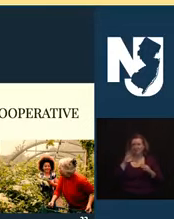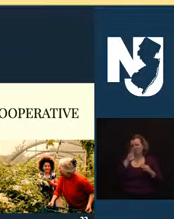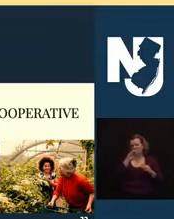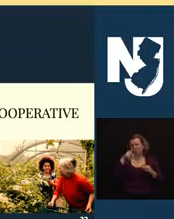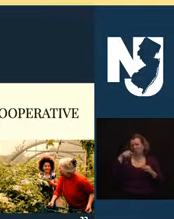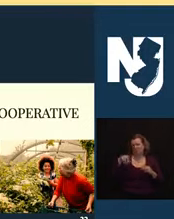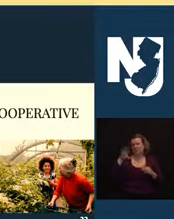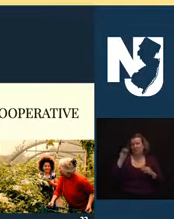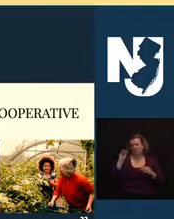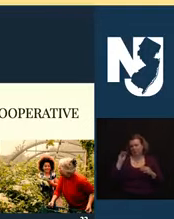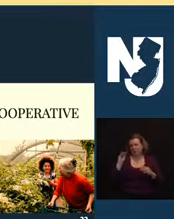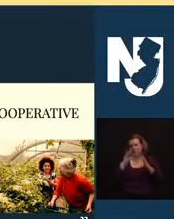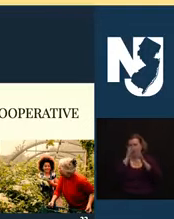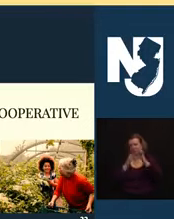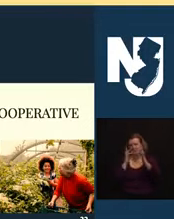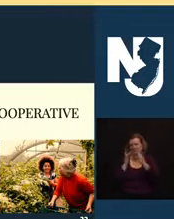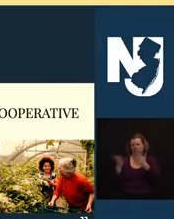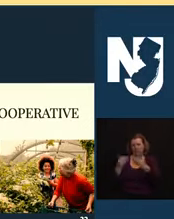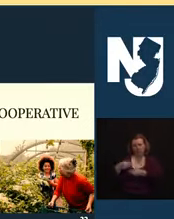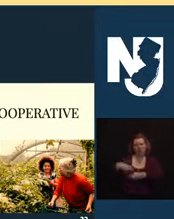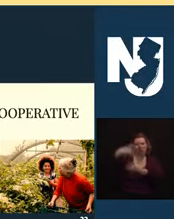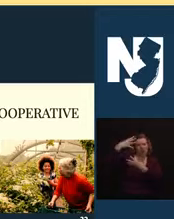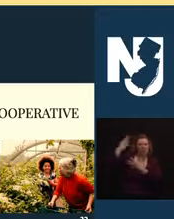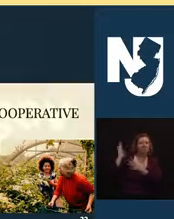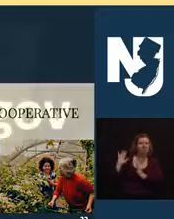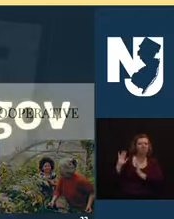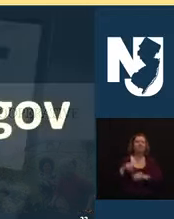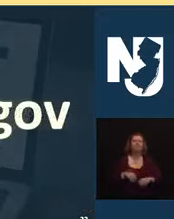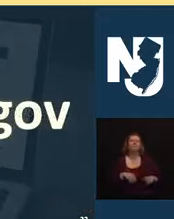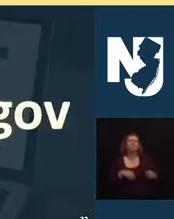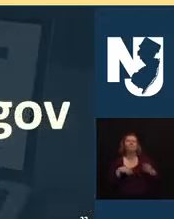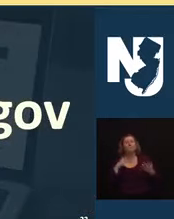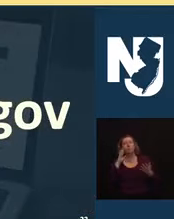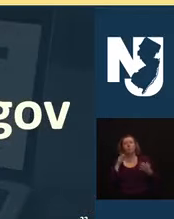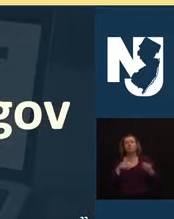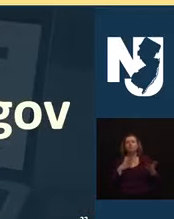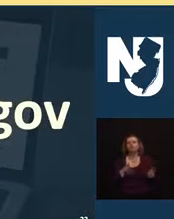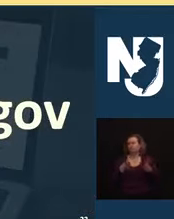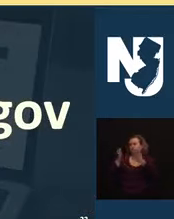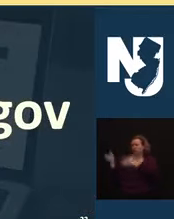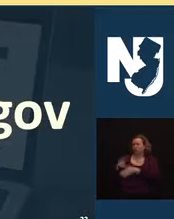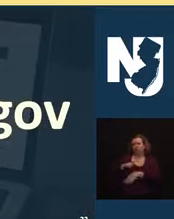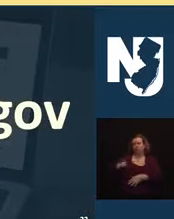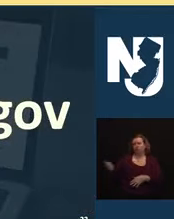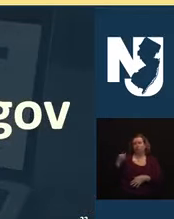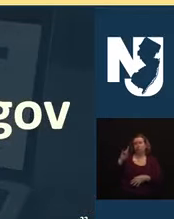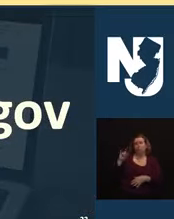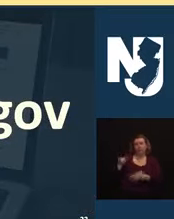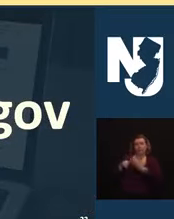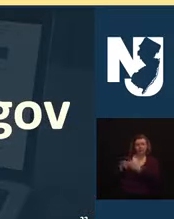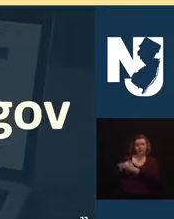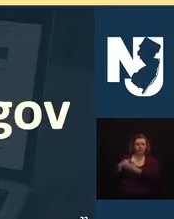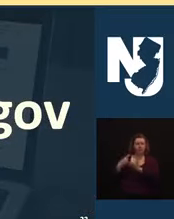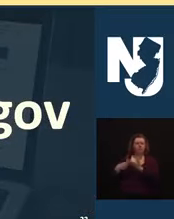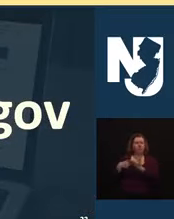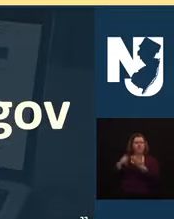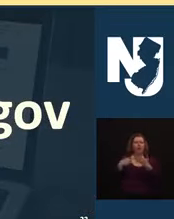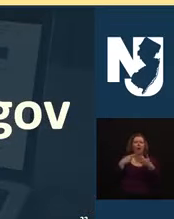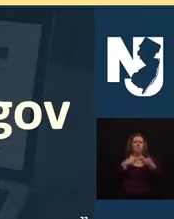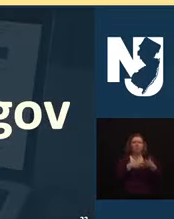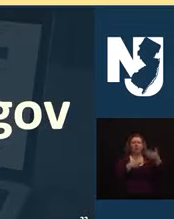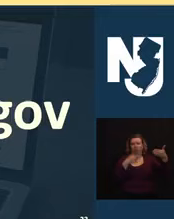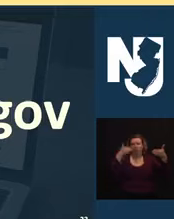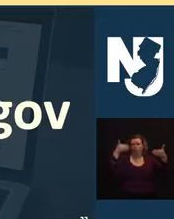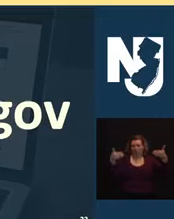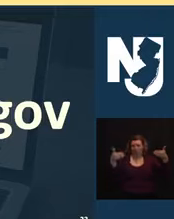COOP.com. With that, I'll prepare to hand things over to Judy for more detail into the modeling in today's number. Before I do, let's